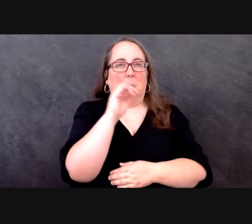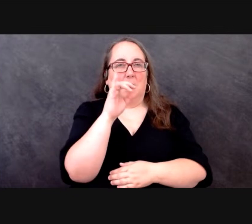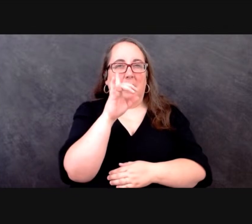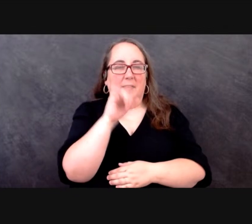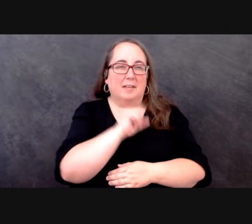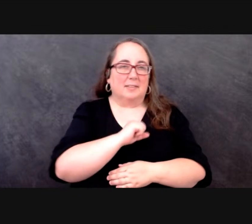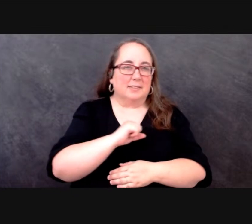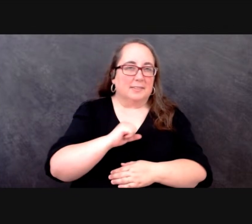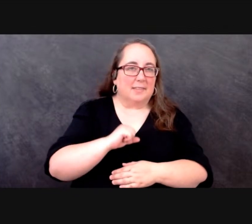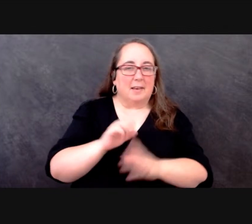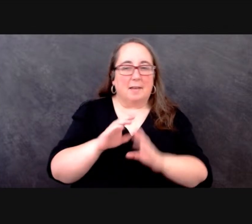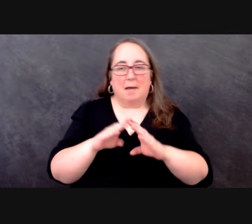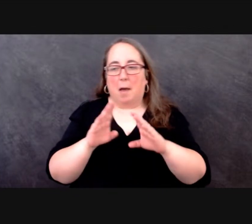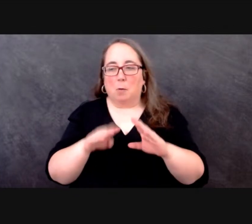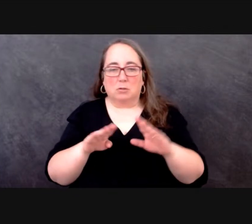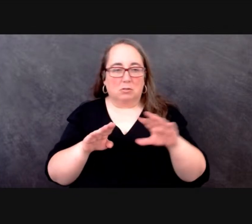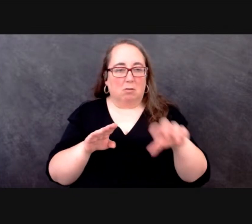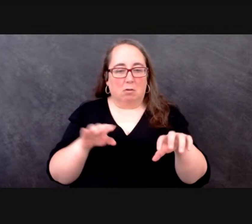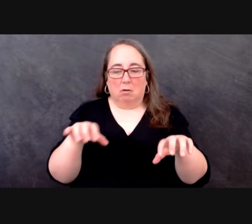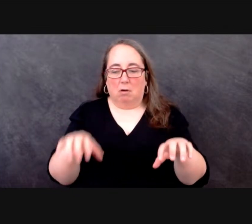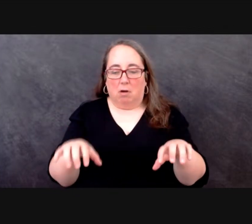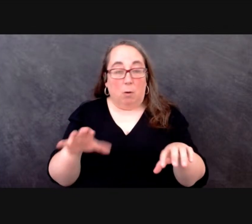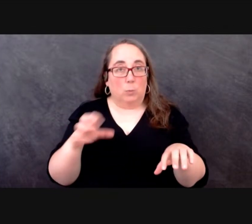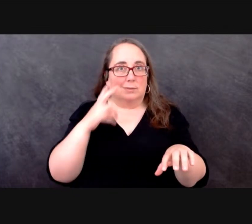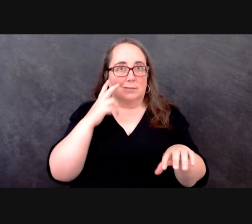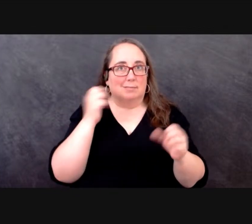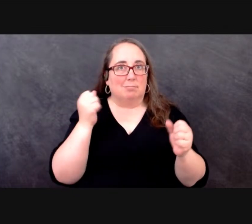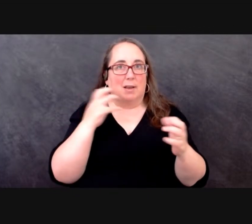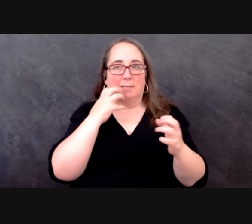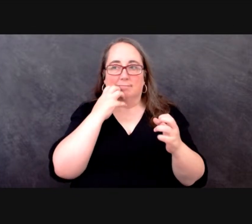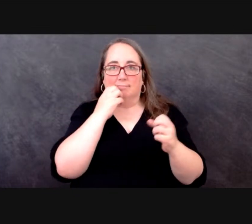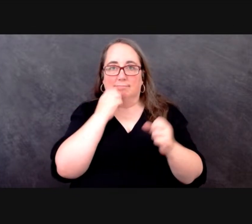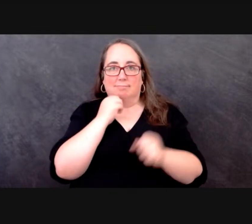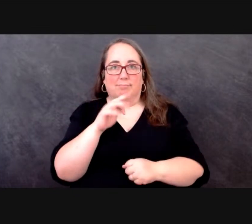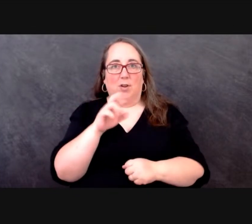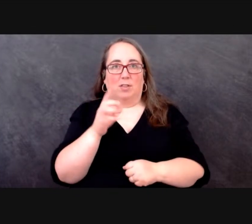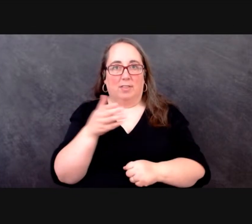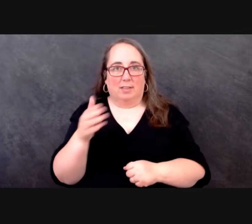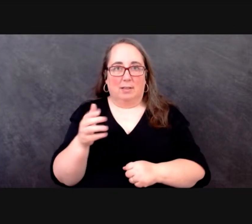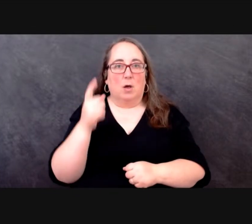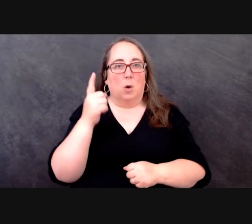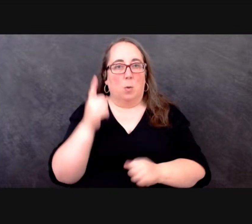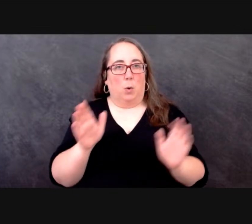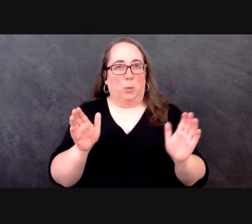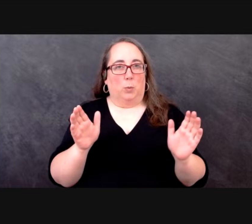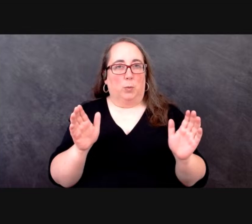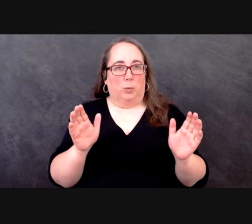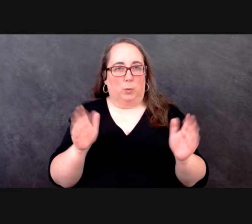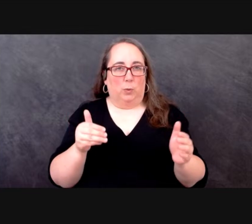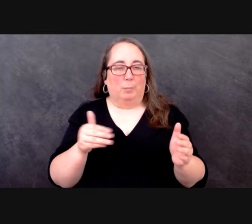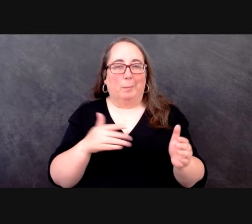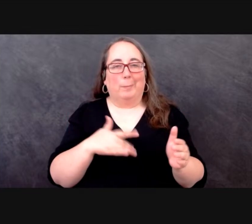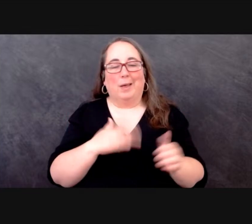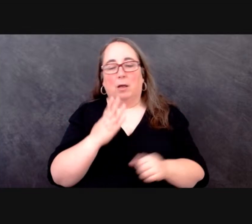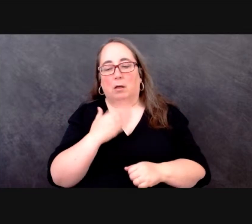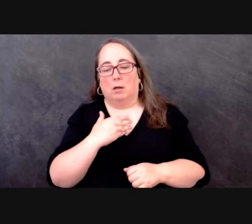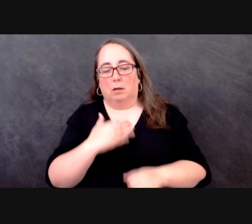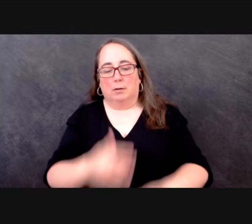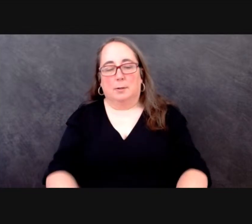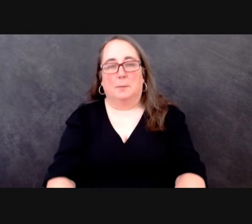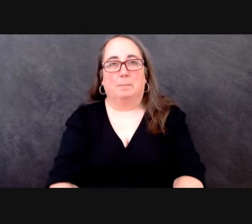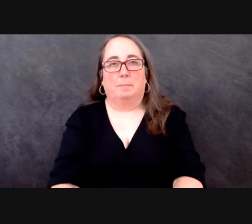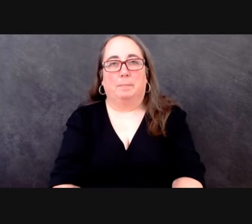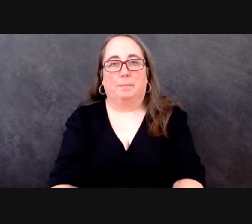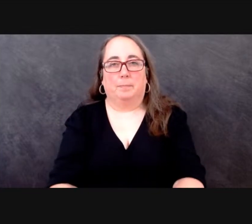find many of Maryland's most important treasures. One of the rooms in this complex that gets less attention is adjacent